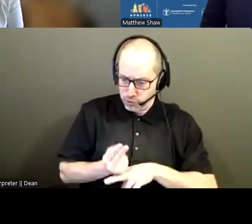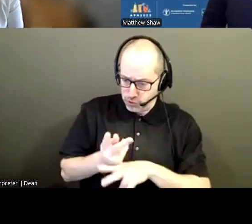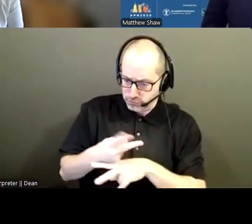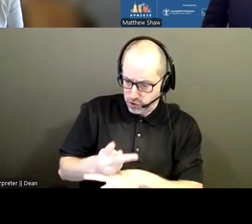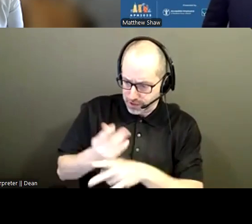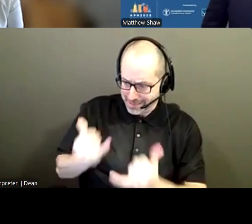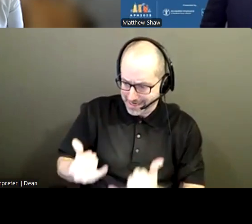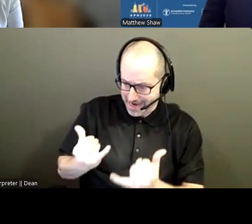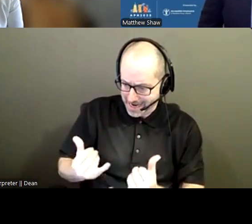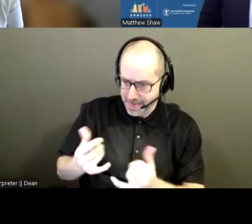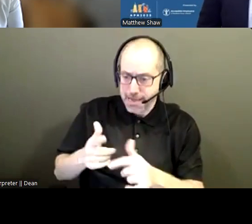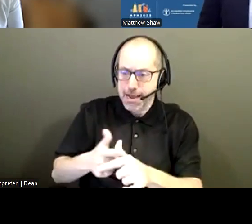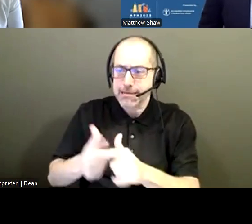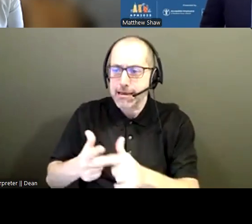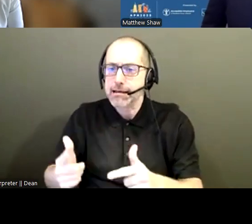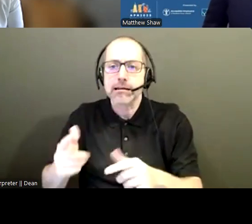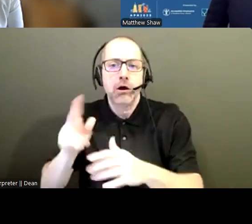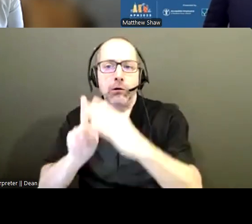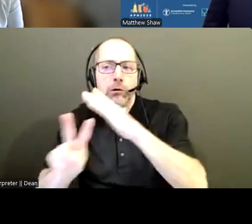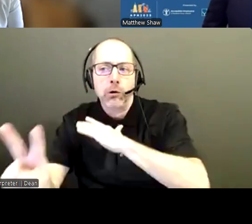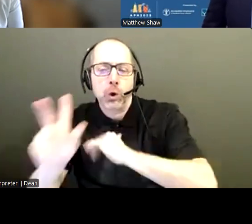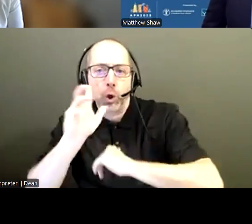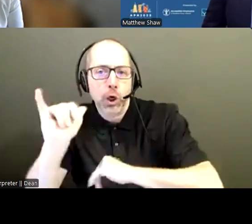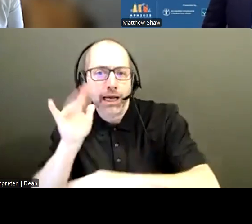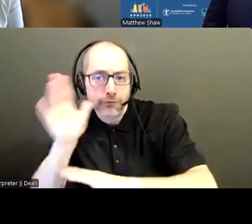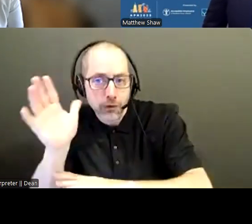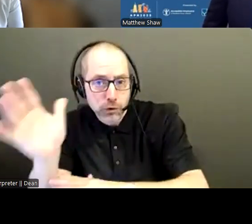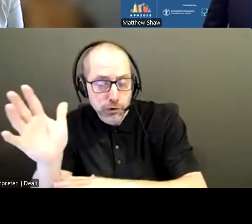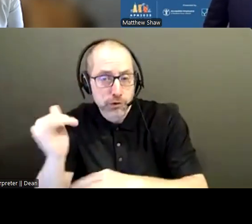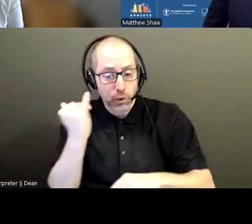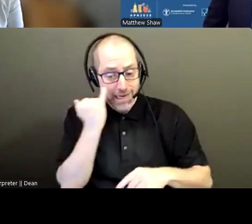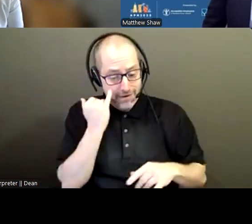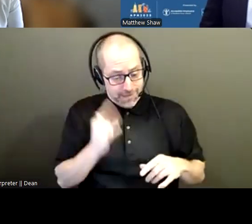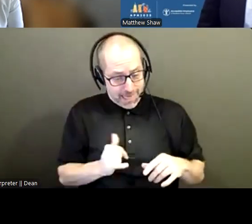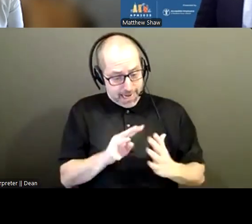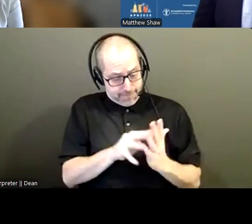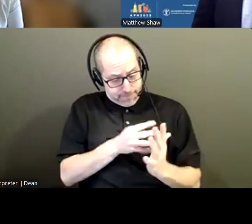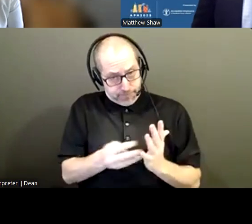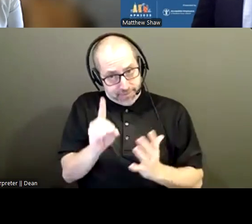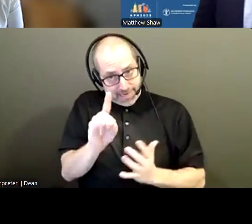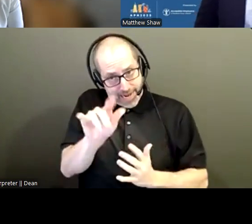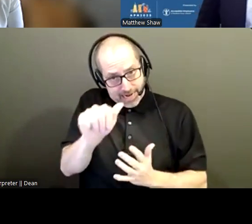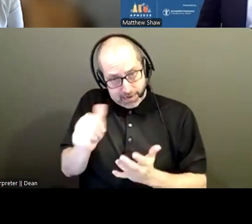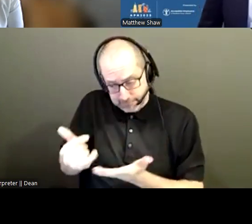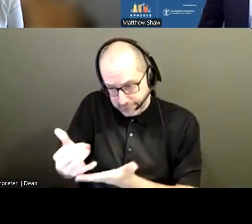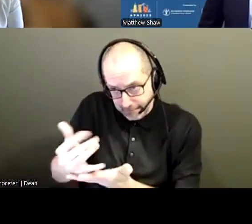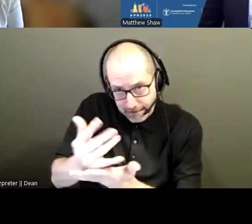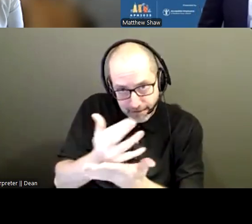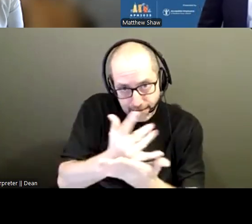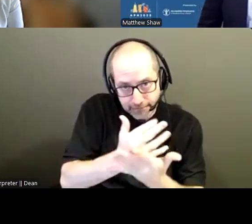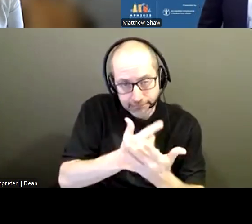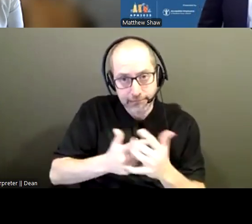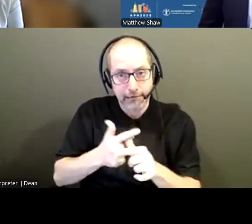design decisions. Now, if they do that well and they capture their data points well,